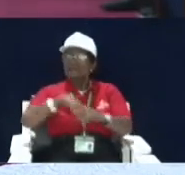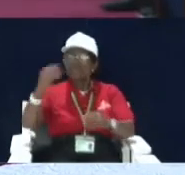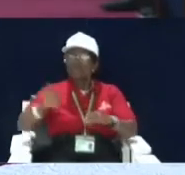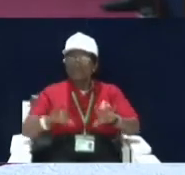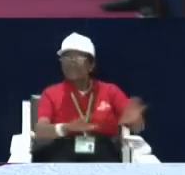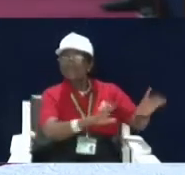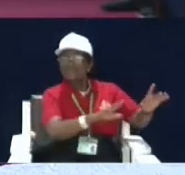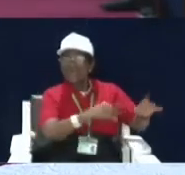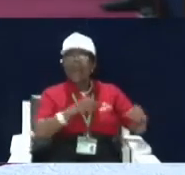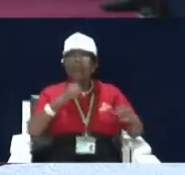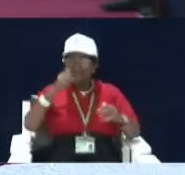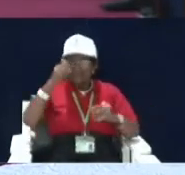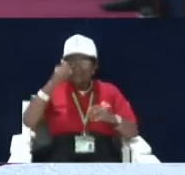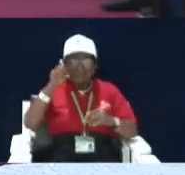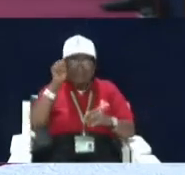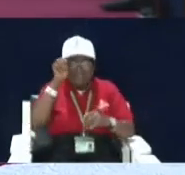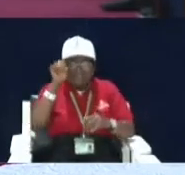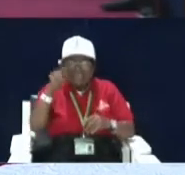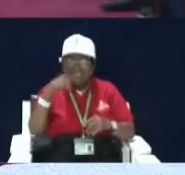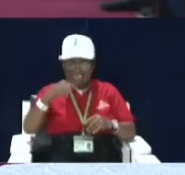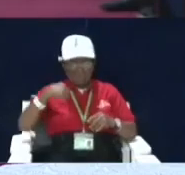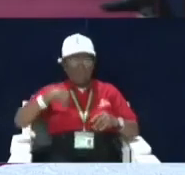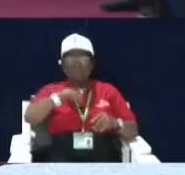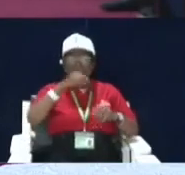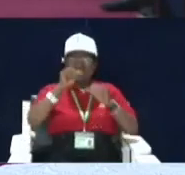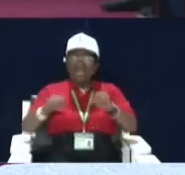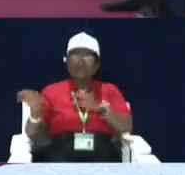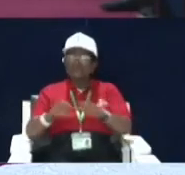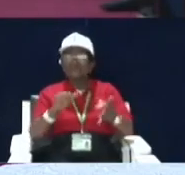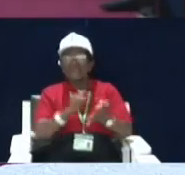do that. And they did.